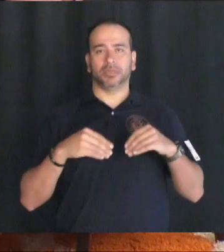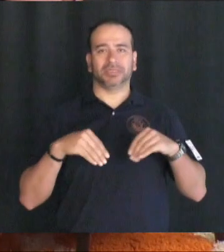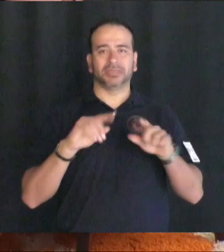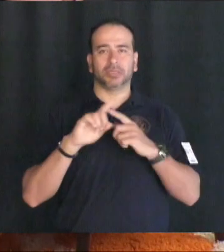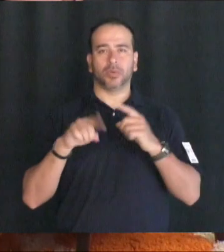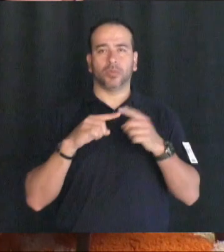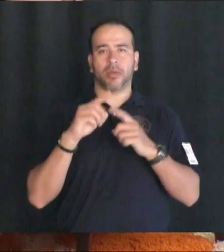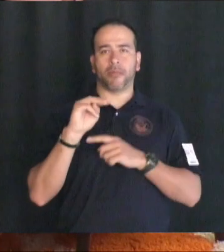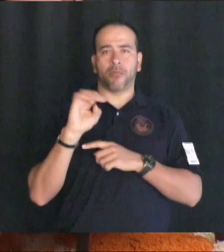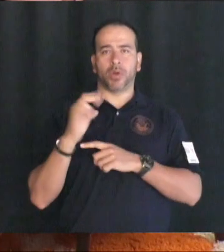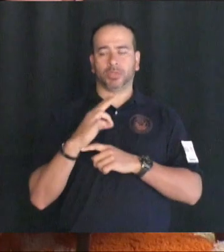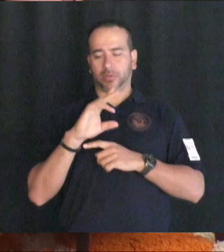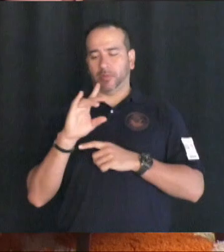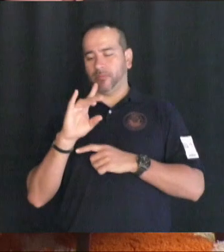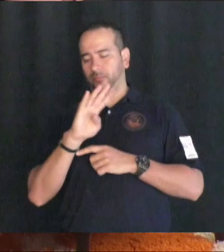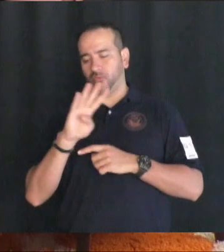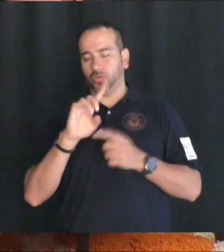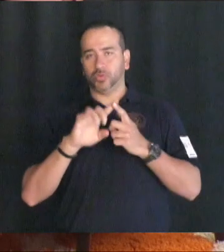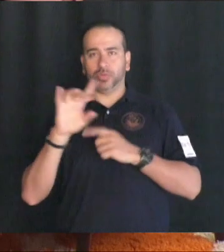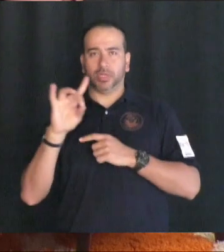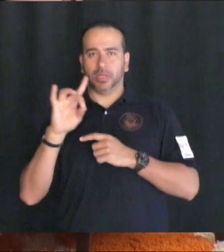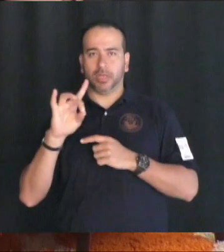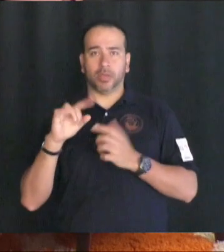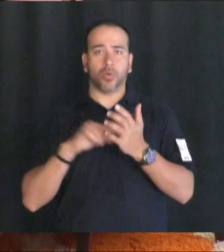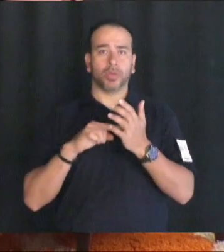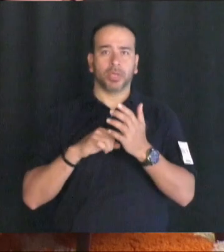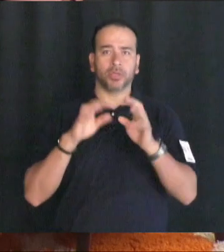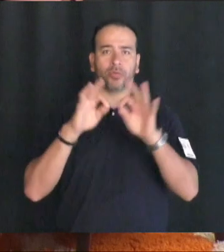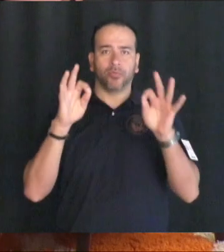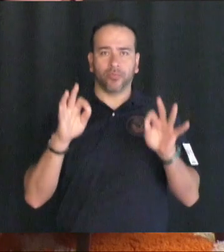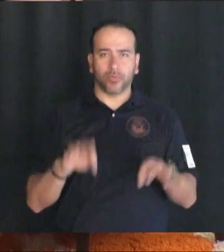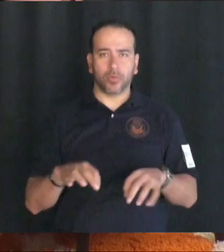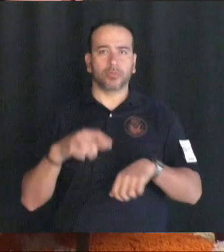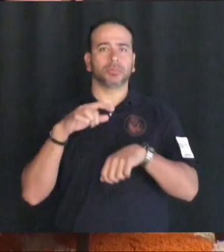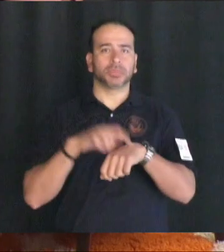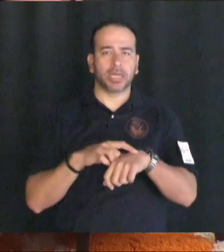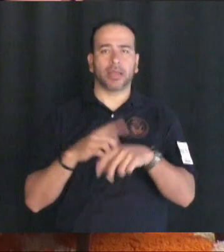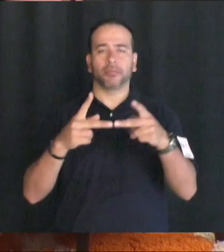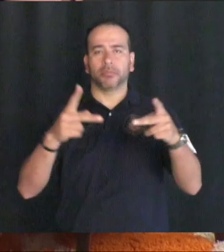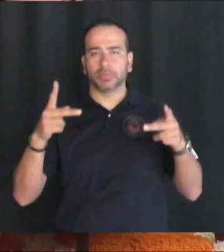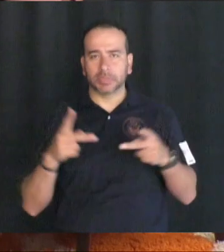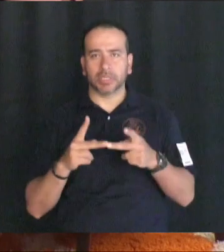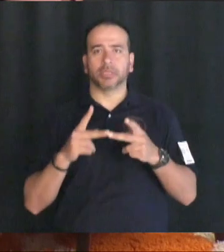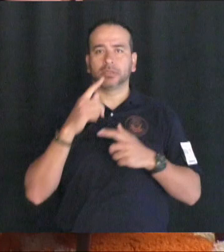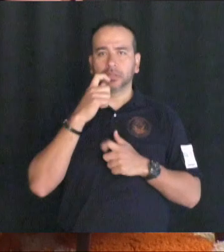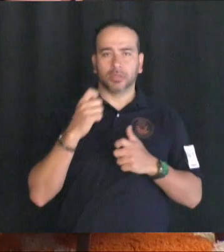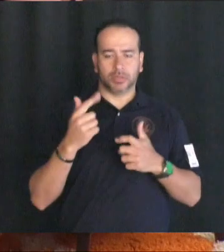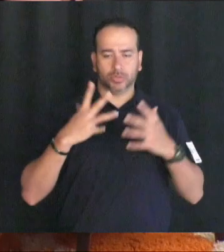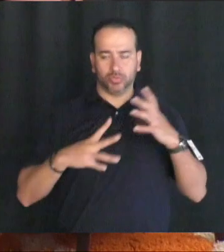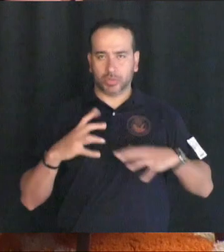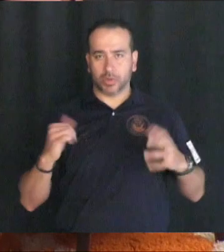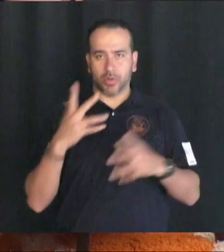8th in the gym lobby. The obligation form and all information like time, date, location, and dress code can be found on